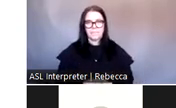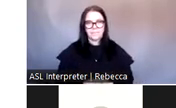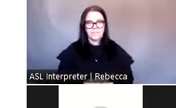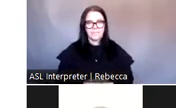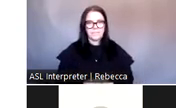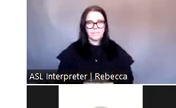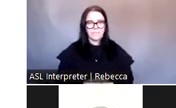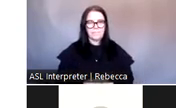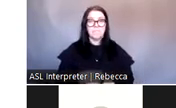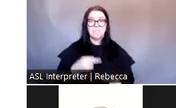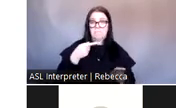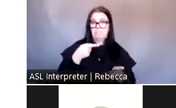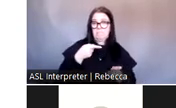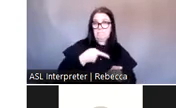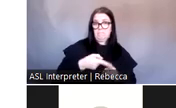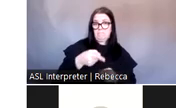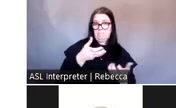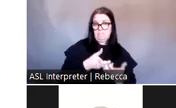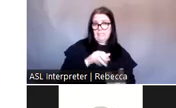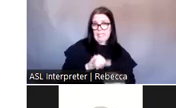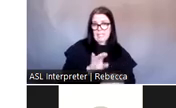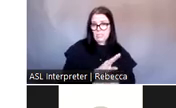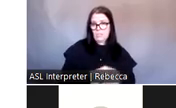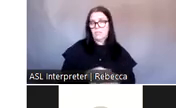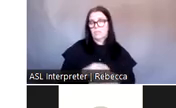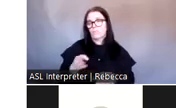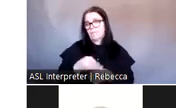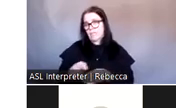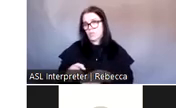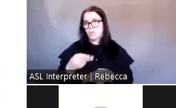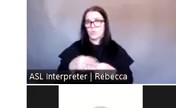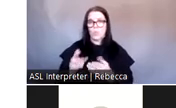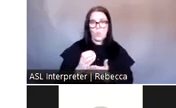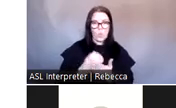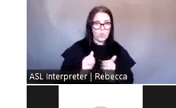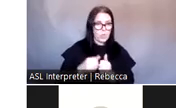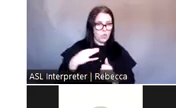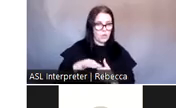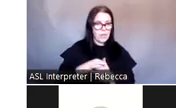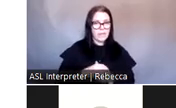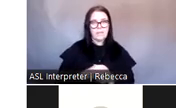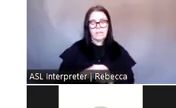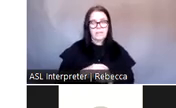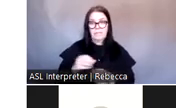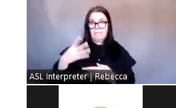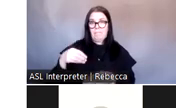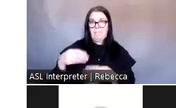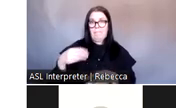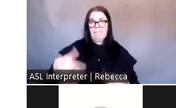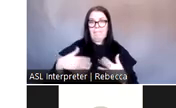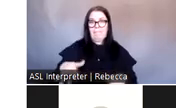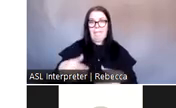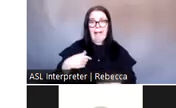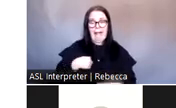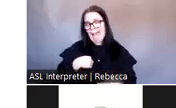Industry specific, professional, short course with credit. They're popping in here so fast, I'm not even able to